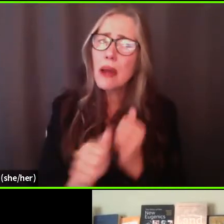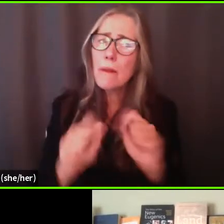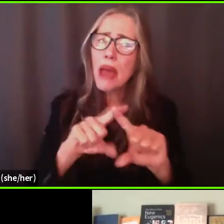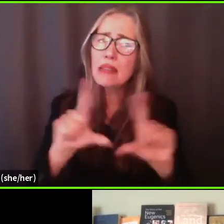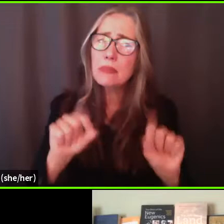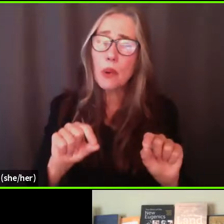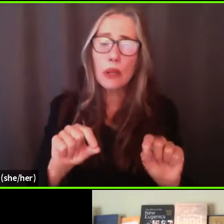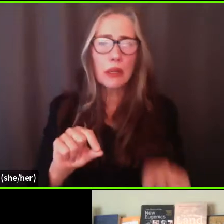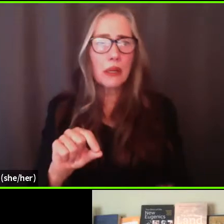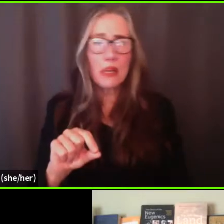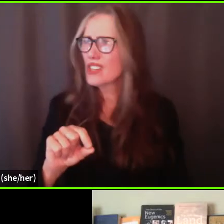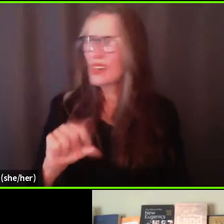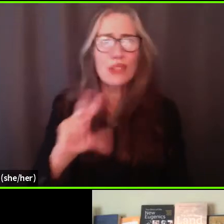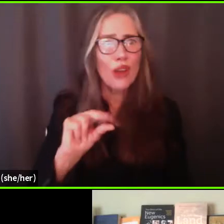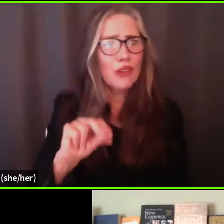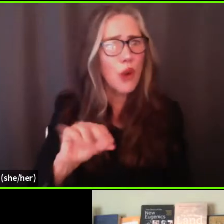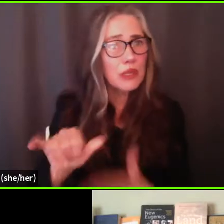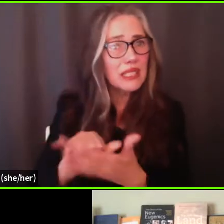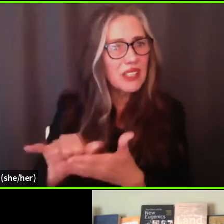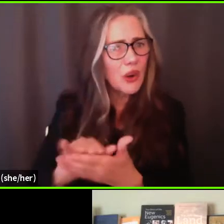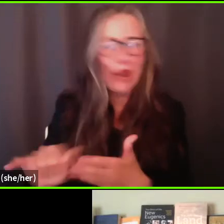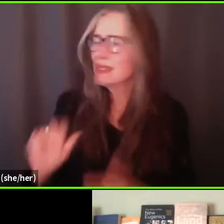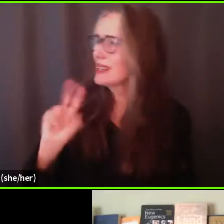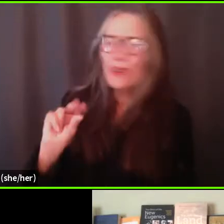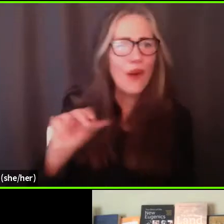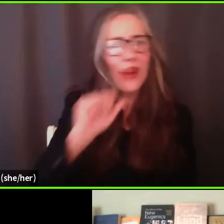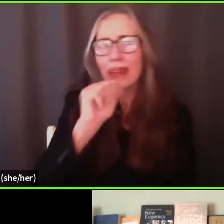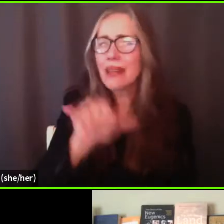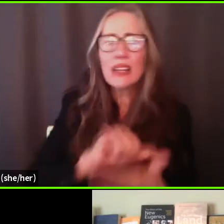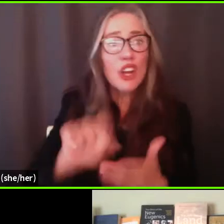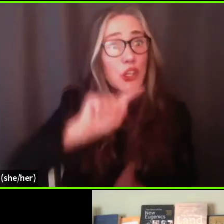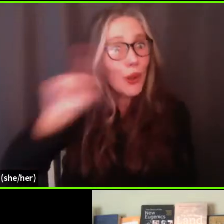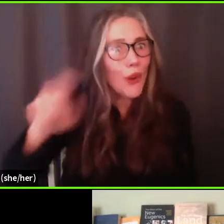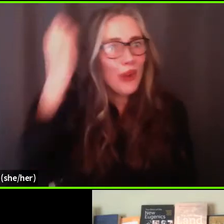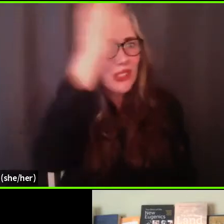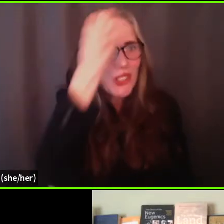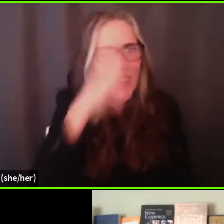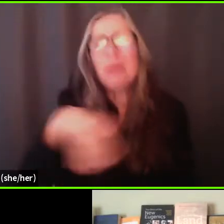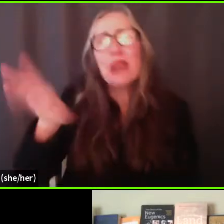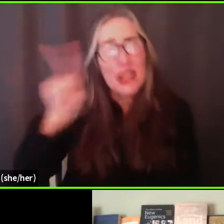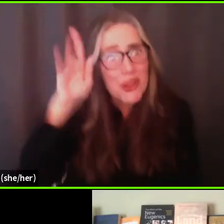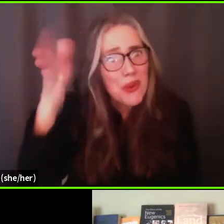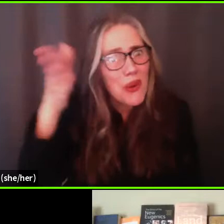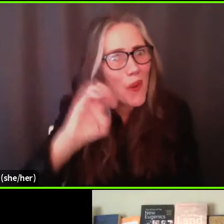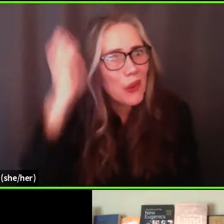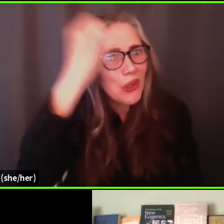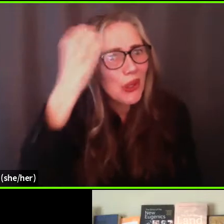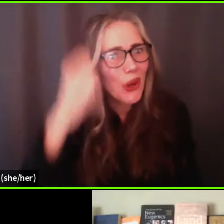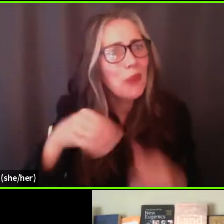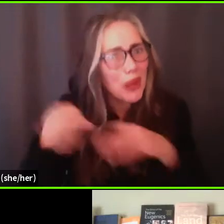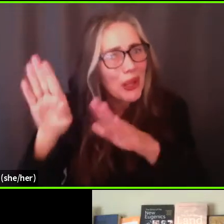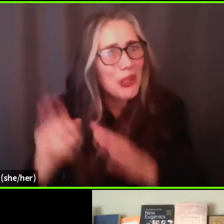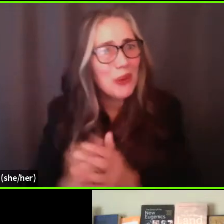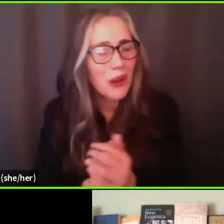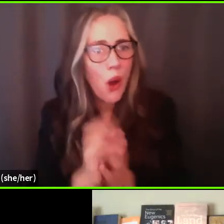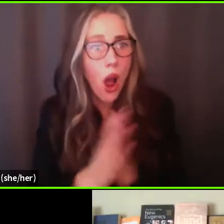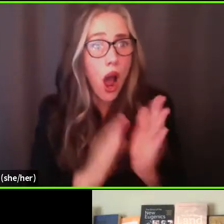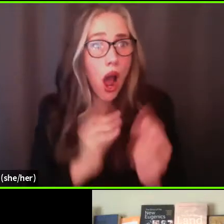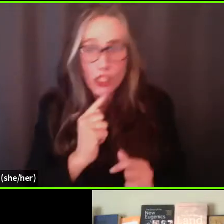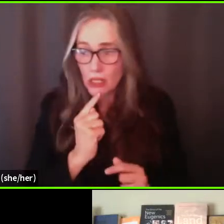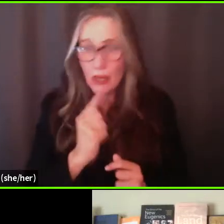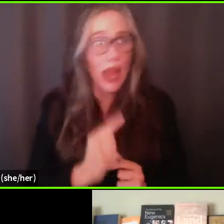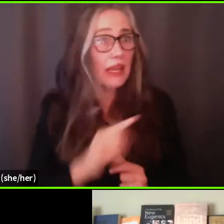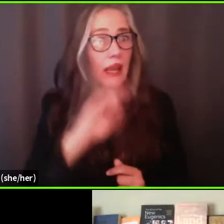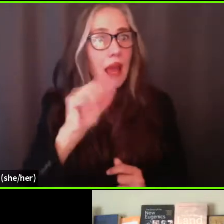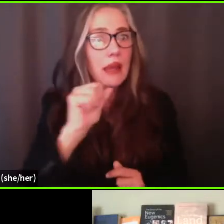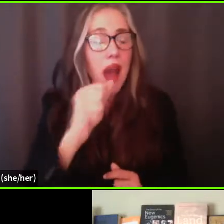that's in new york i'm like no it's not in new york you're going to europe you're really going to the u.n and she was she was just she actually hadn't